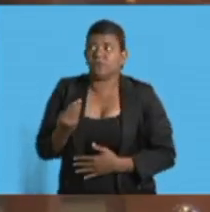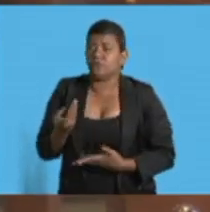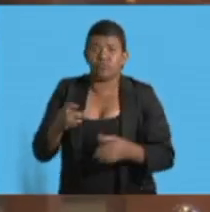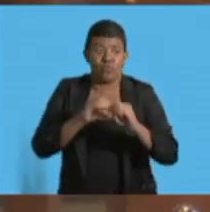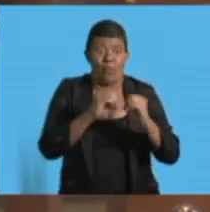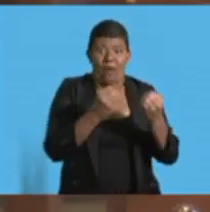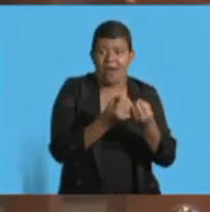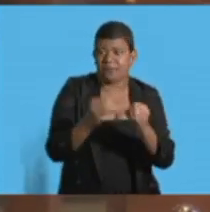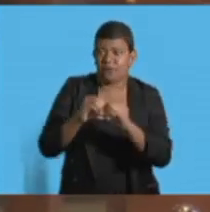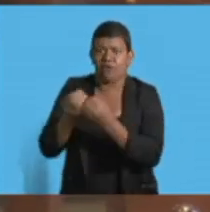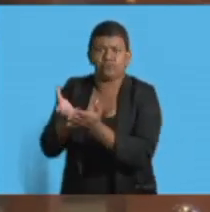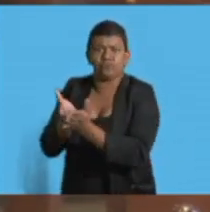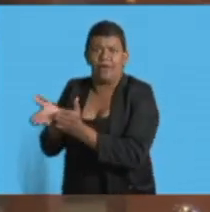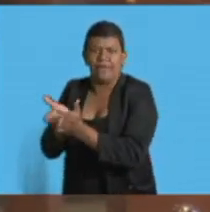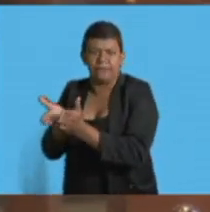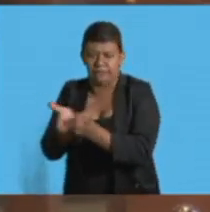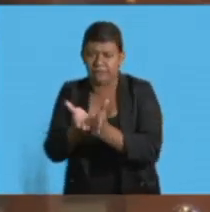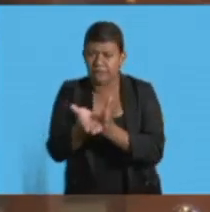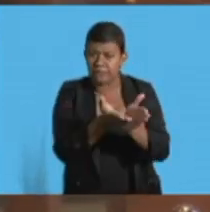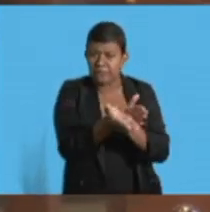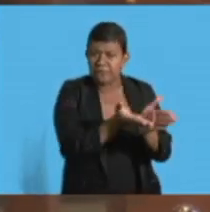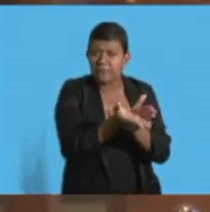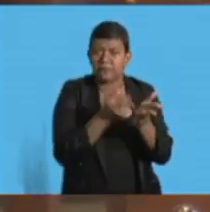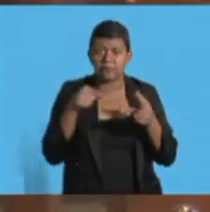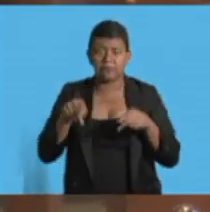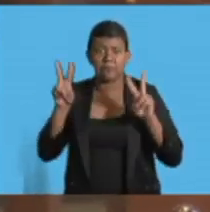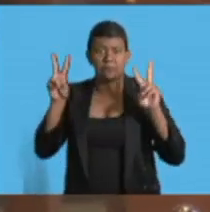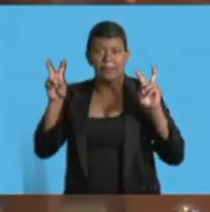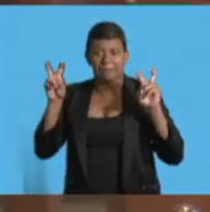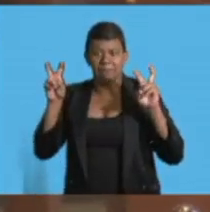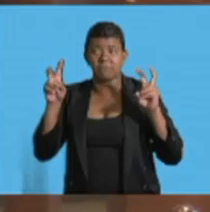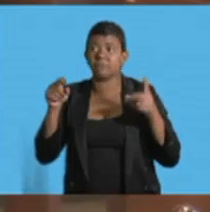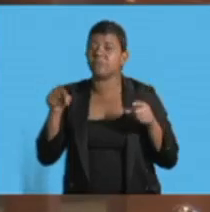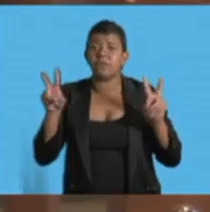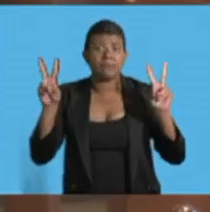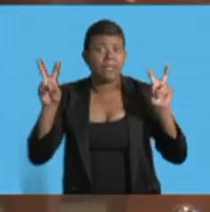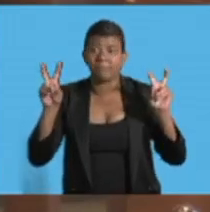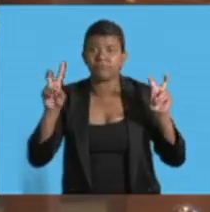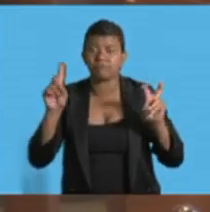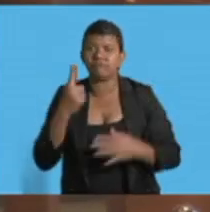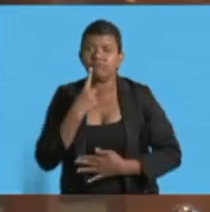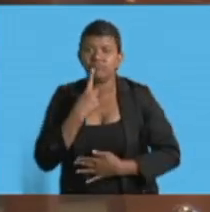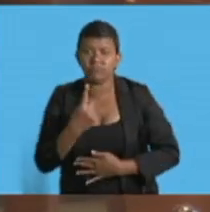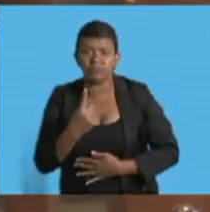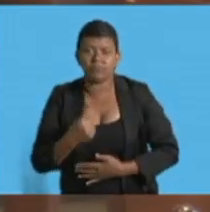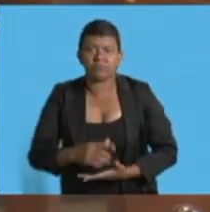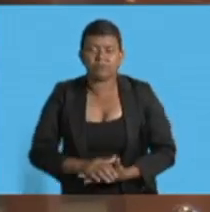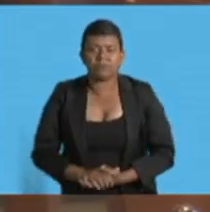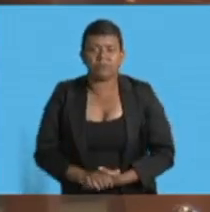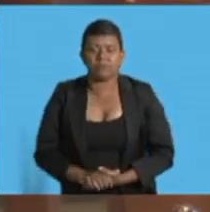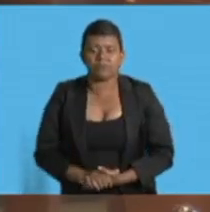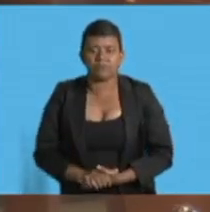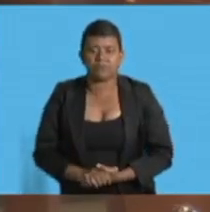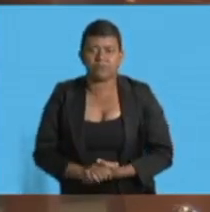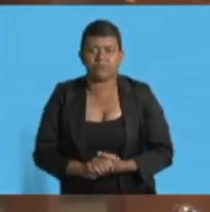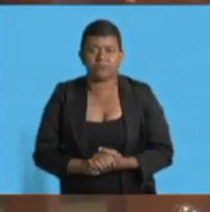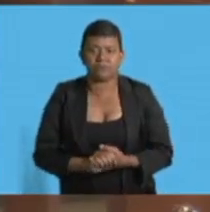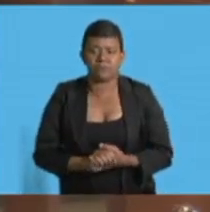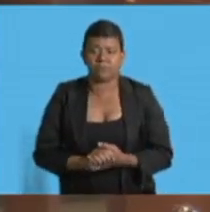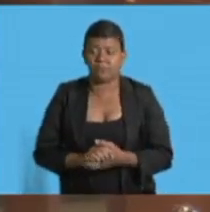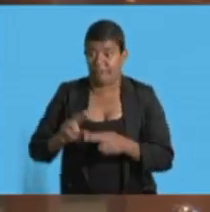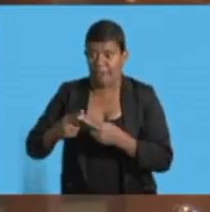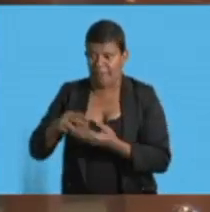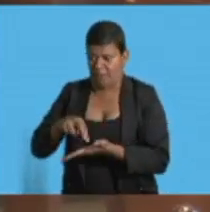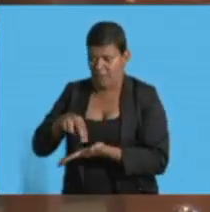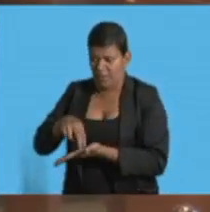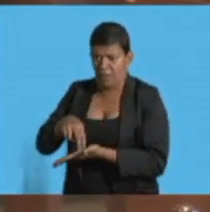2018-2019 budget kit cover is the theme that reads, "Uplifting Families, Uplifting